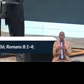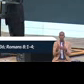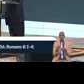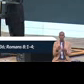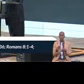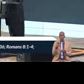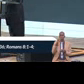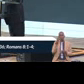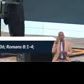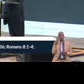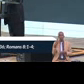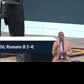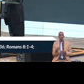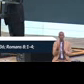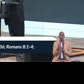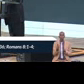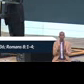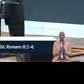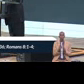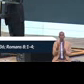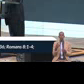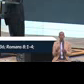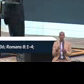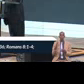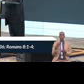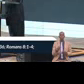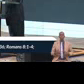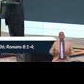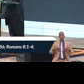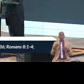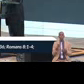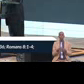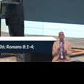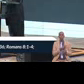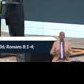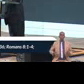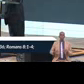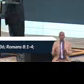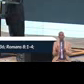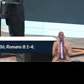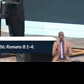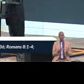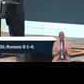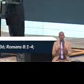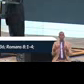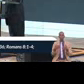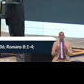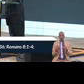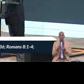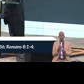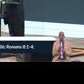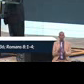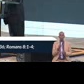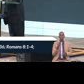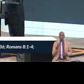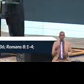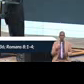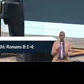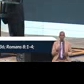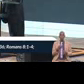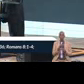the Spirit. For the law of the Spirit of life in Christ Jesus has